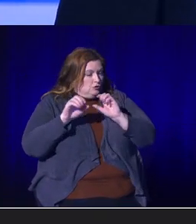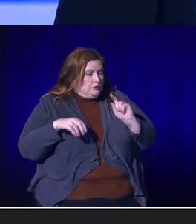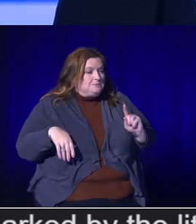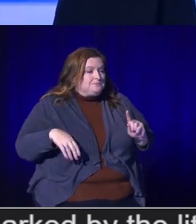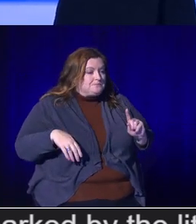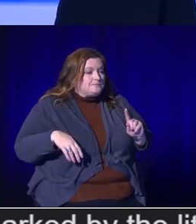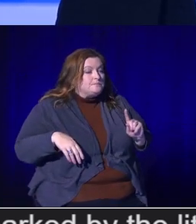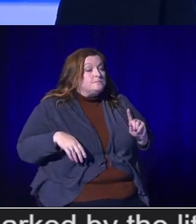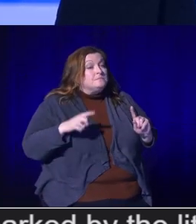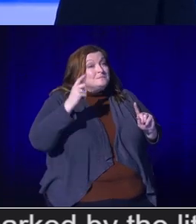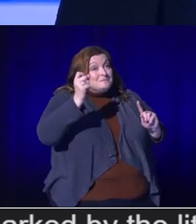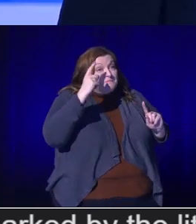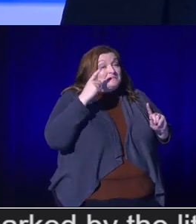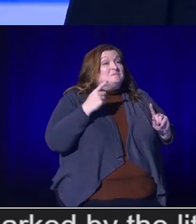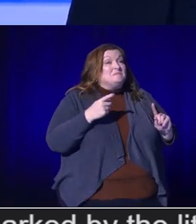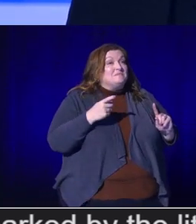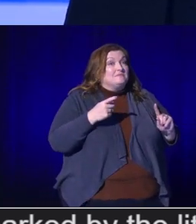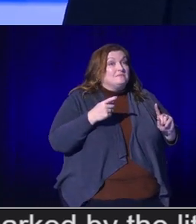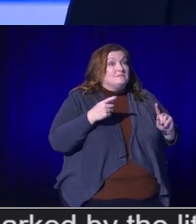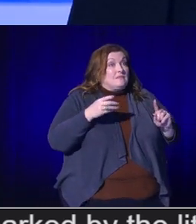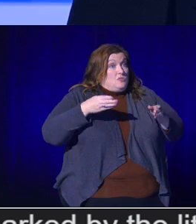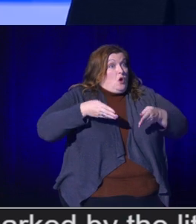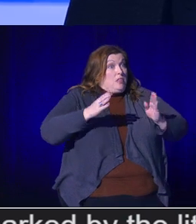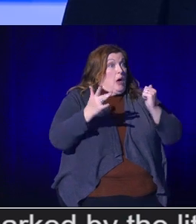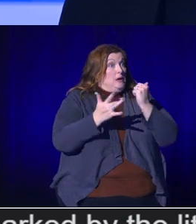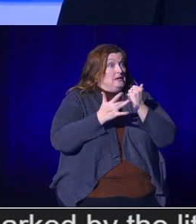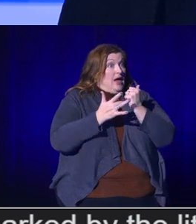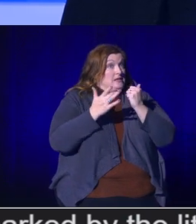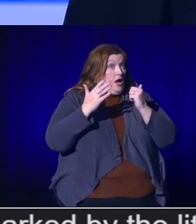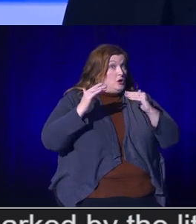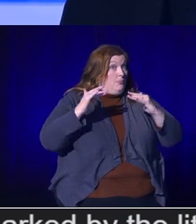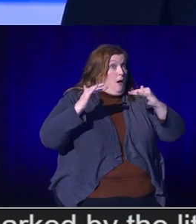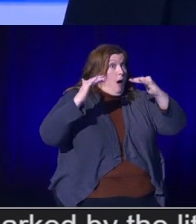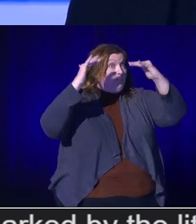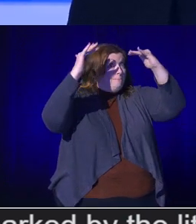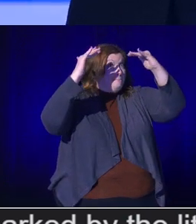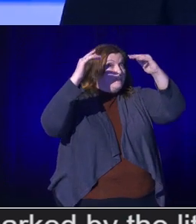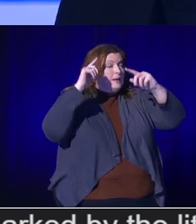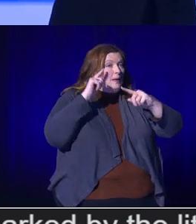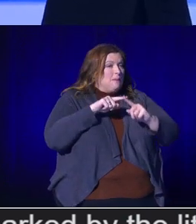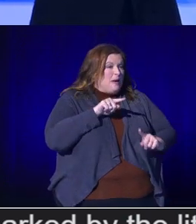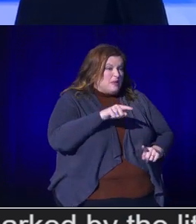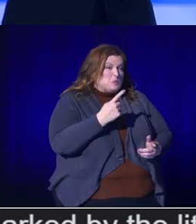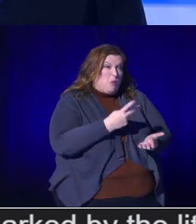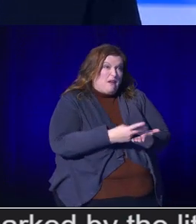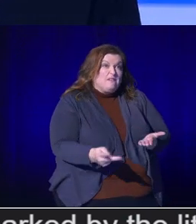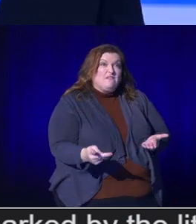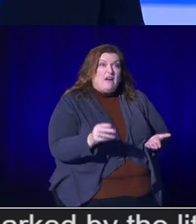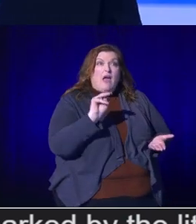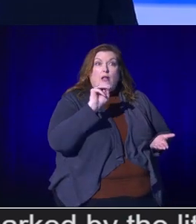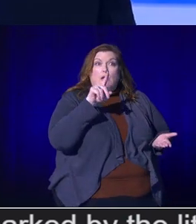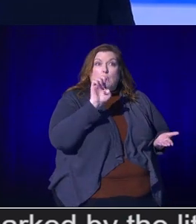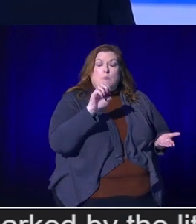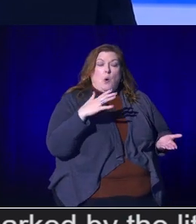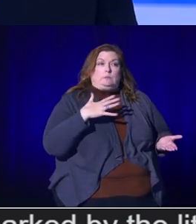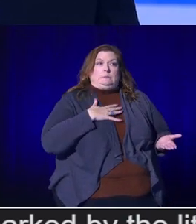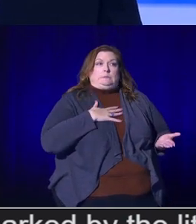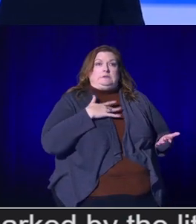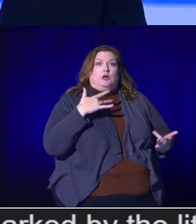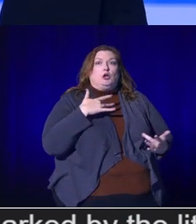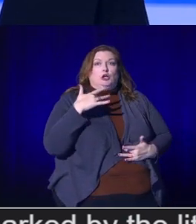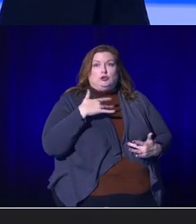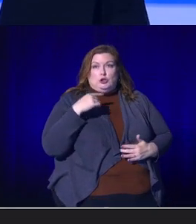they're massively enabling technology, this one failure mode is very